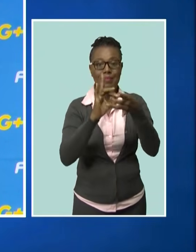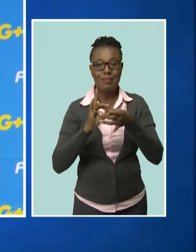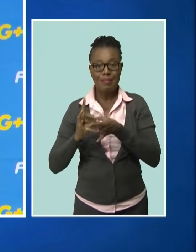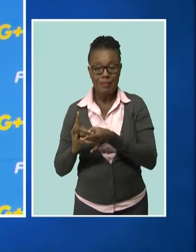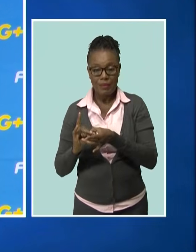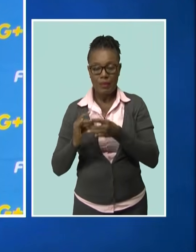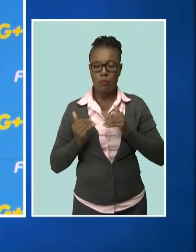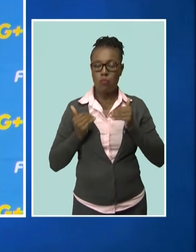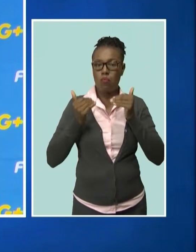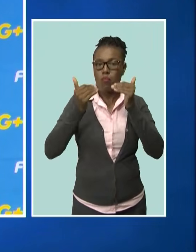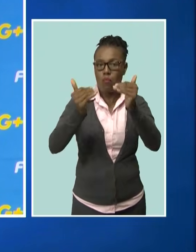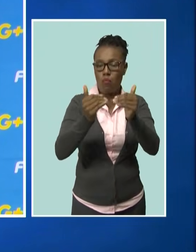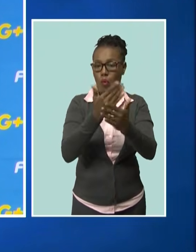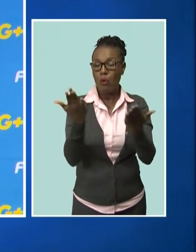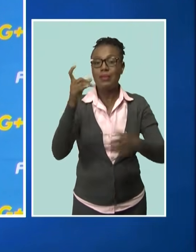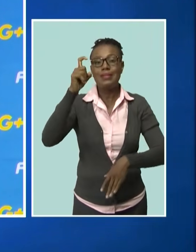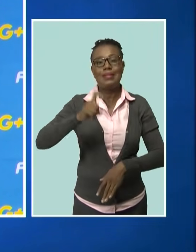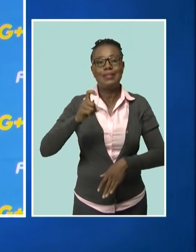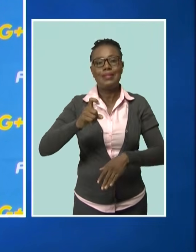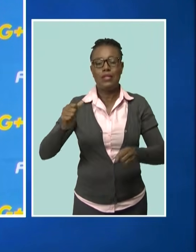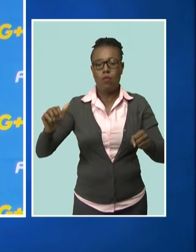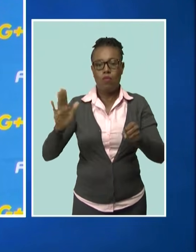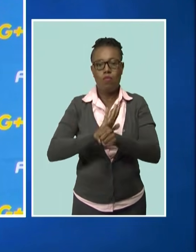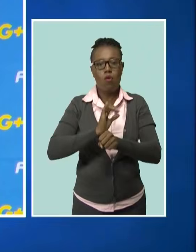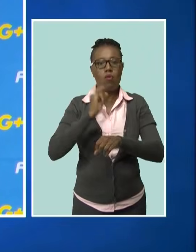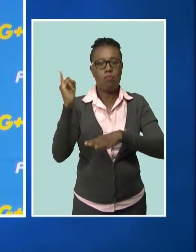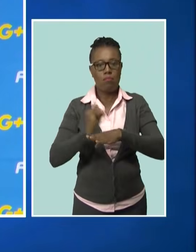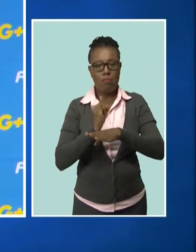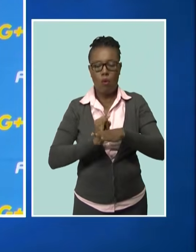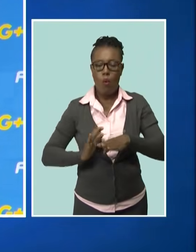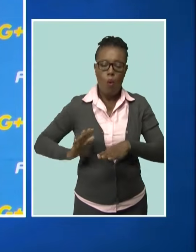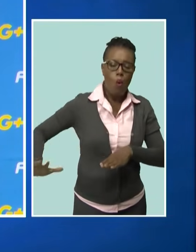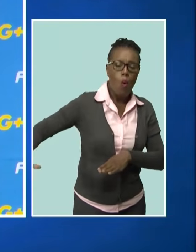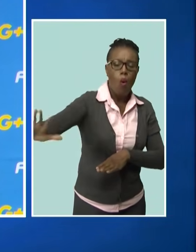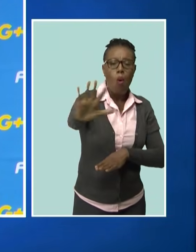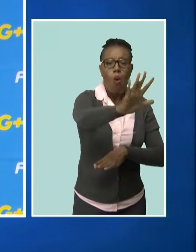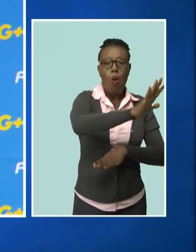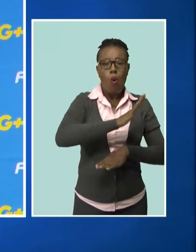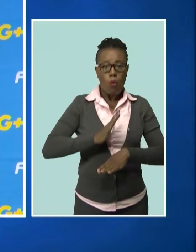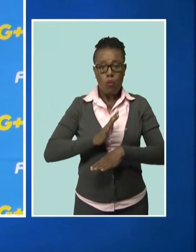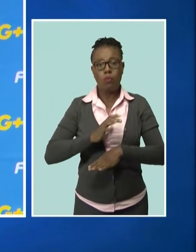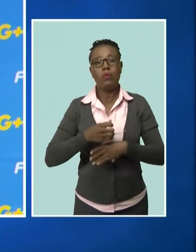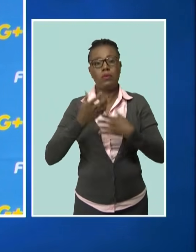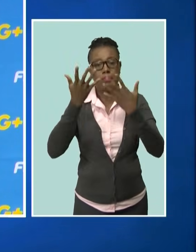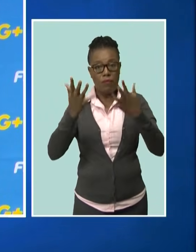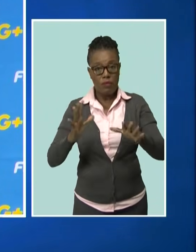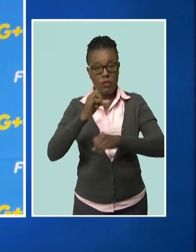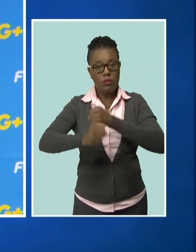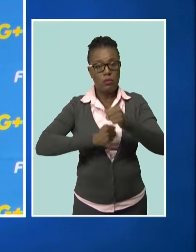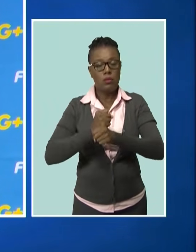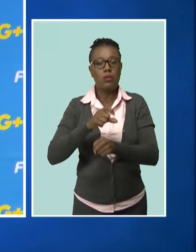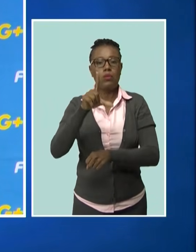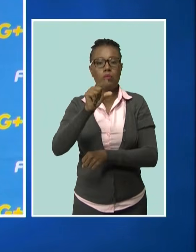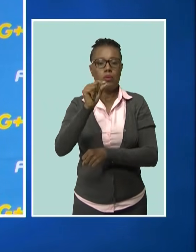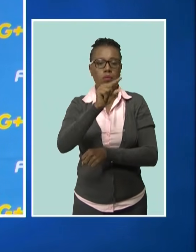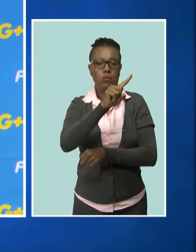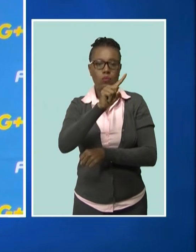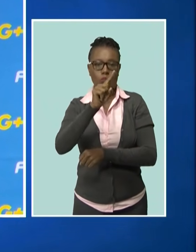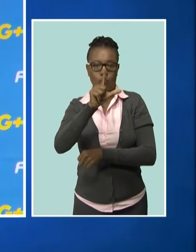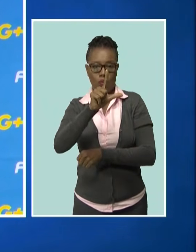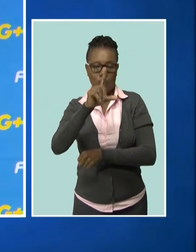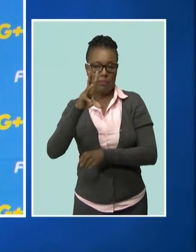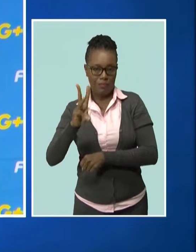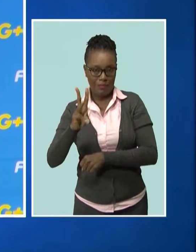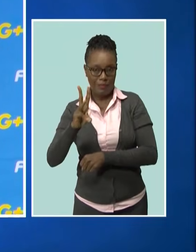work necessary to deliver full island coverage by the end of 2026. Those targets are